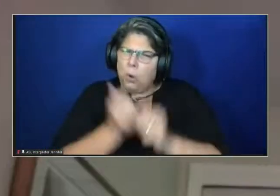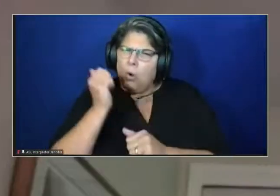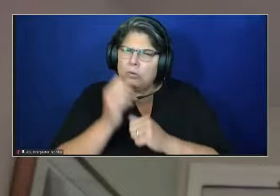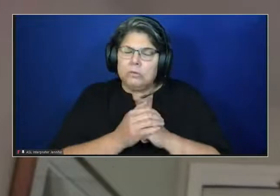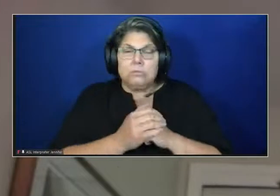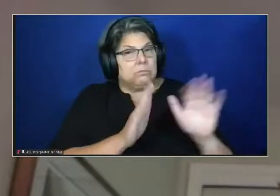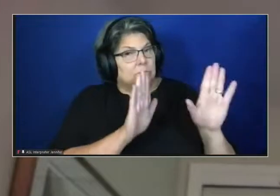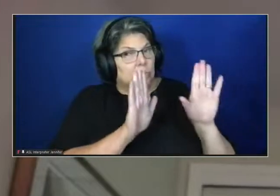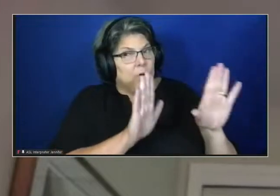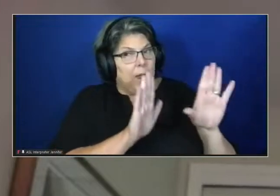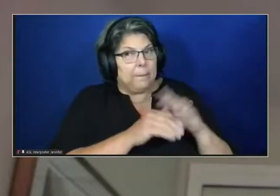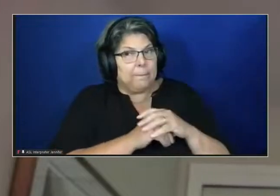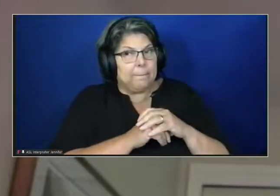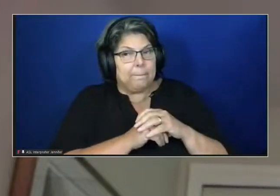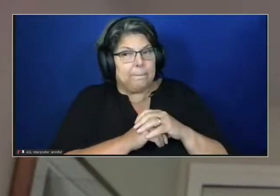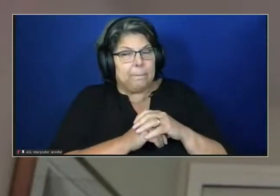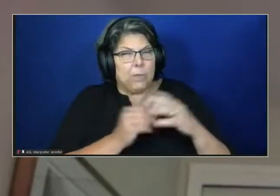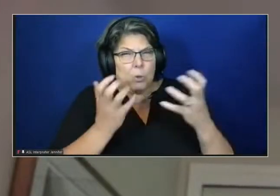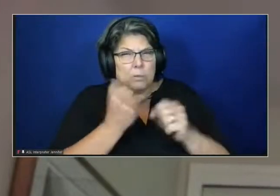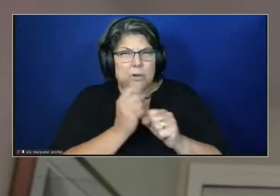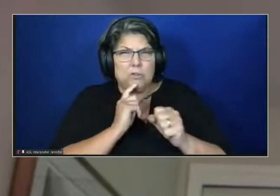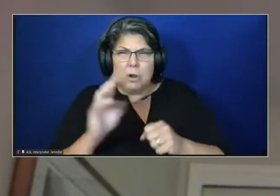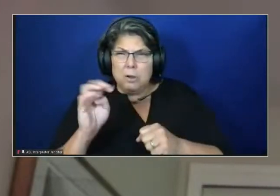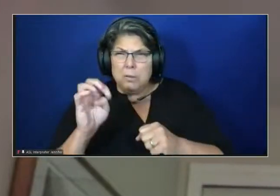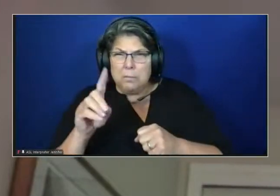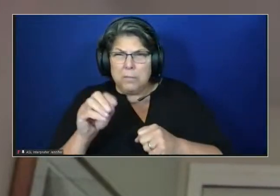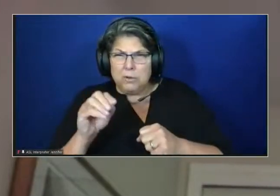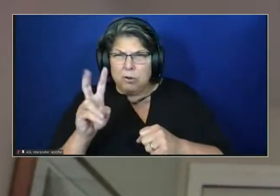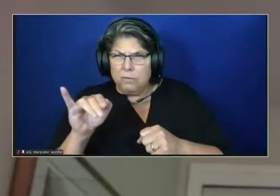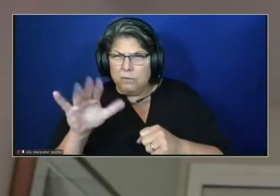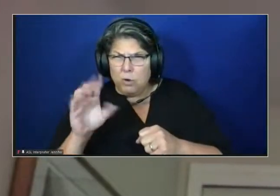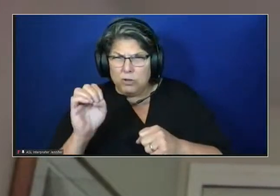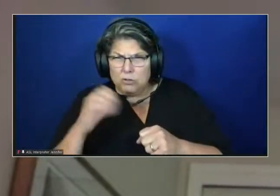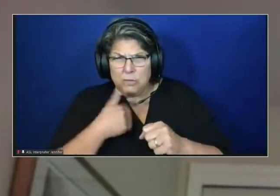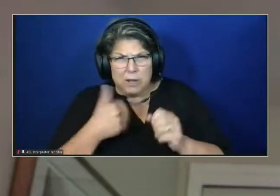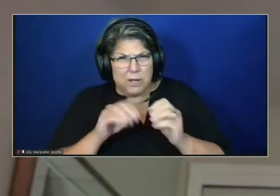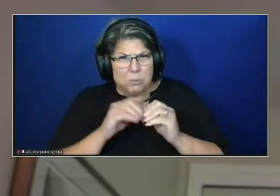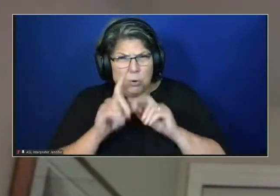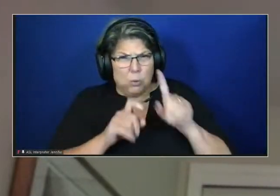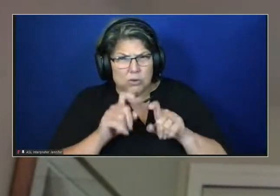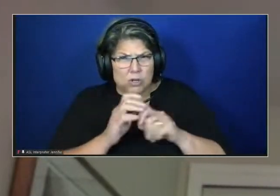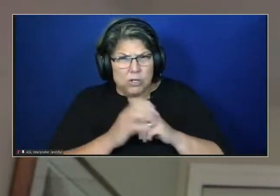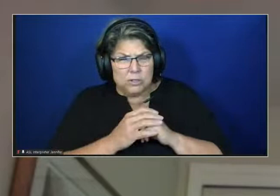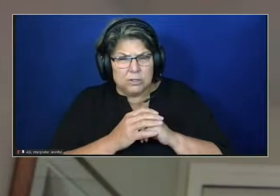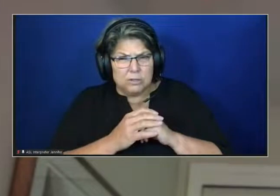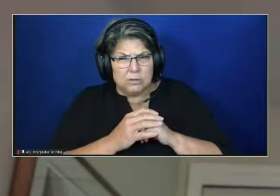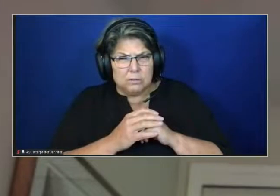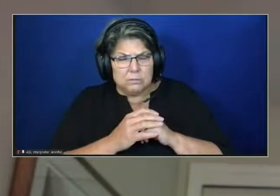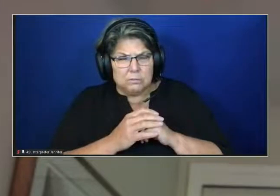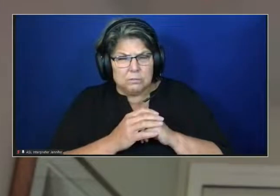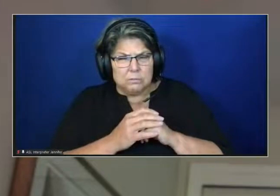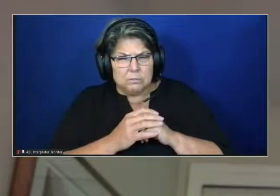Great. And I just want to make sure, Mendocino Voice, were there any more questions from your end?